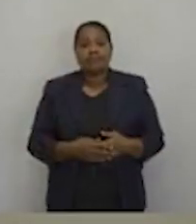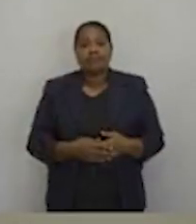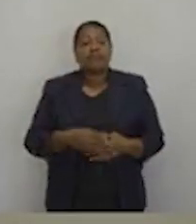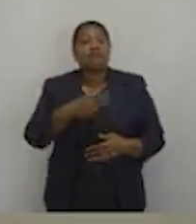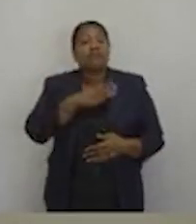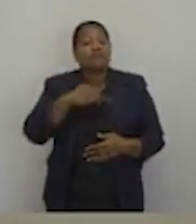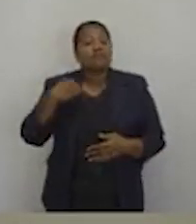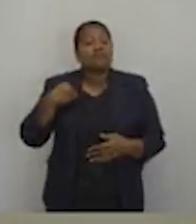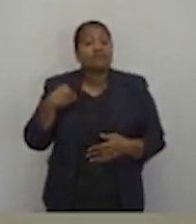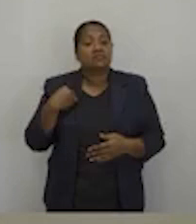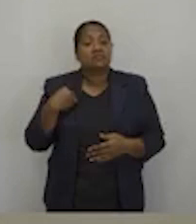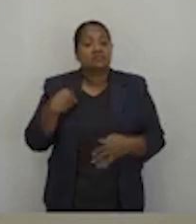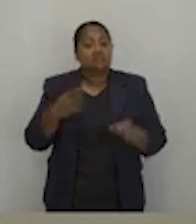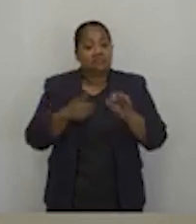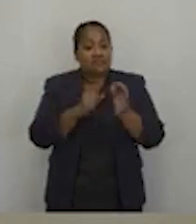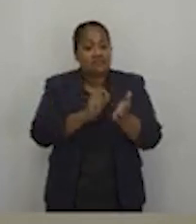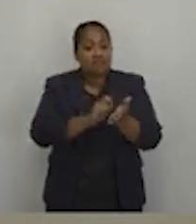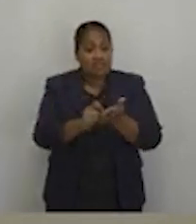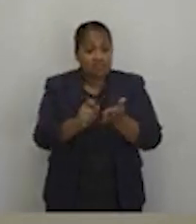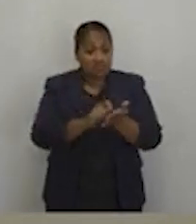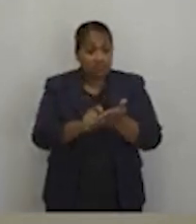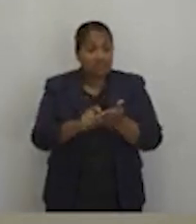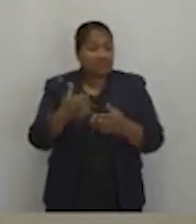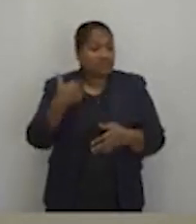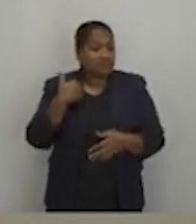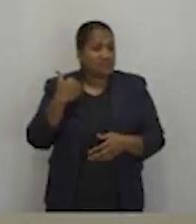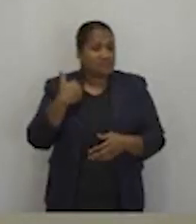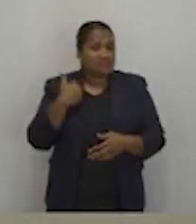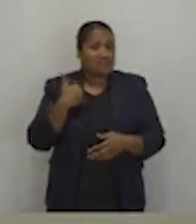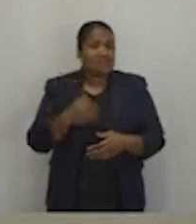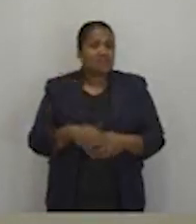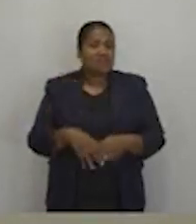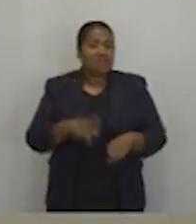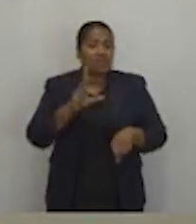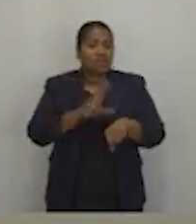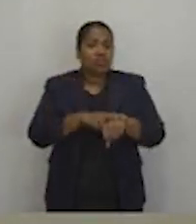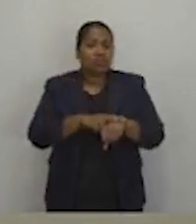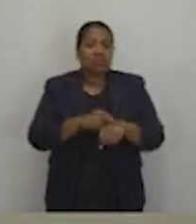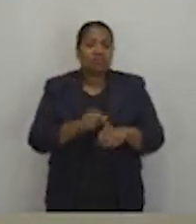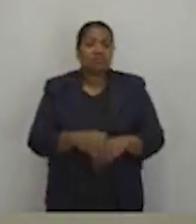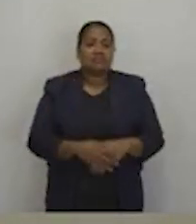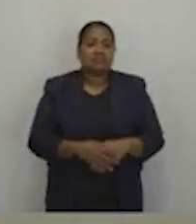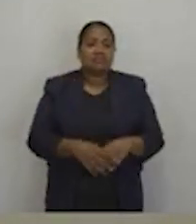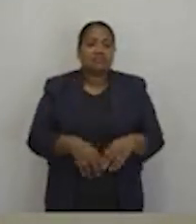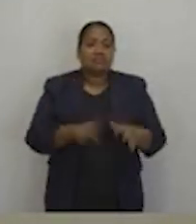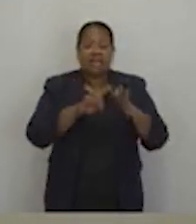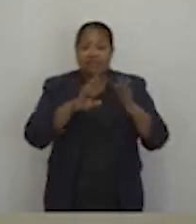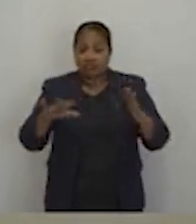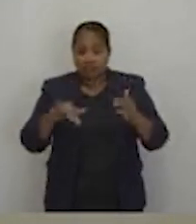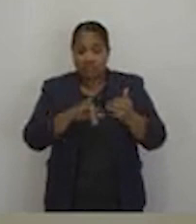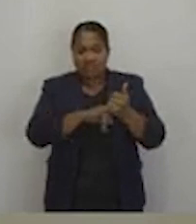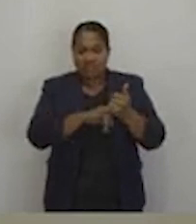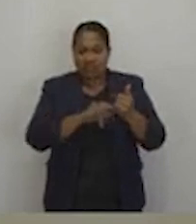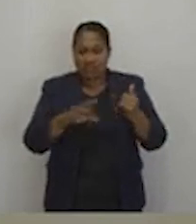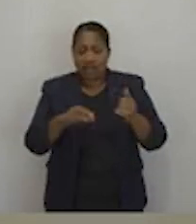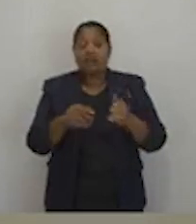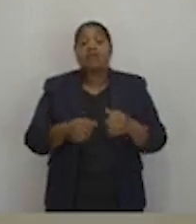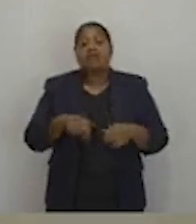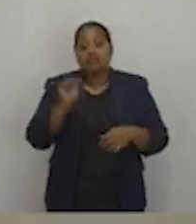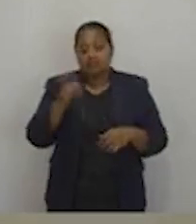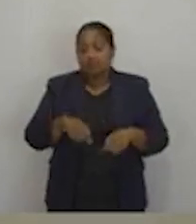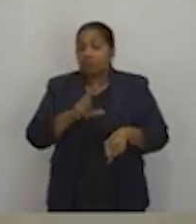Minister and the Permanent Secretary for Health, Dr. Elisha Saukan, and of course, Dr.